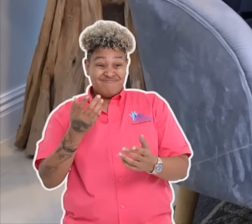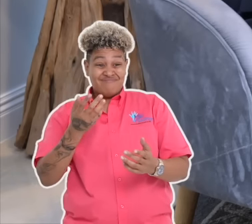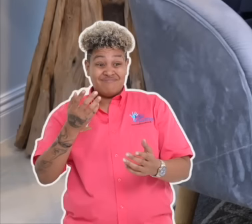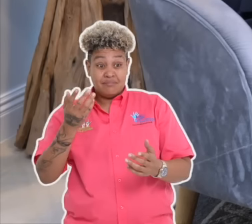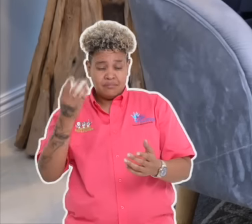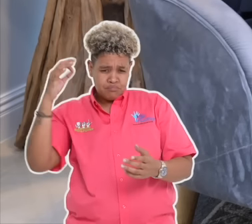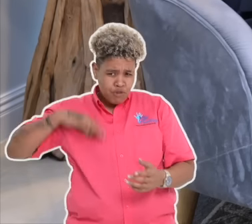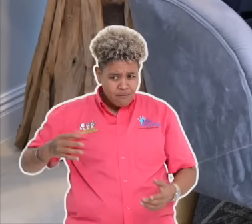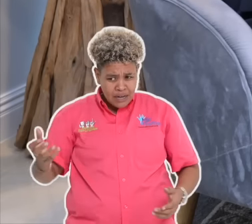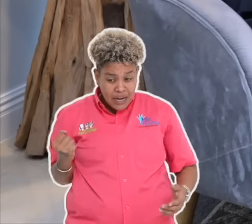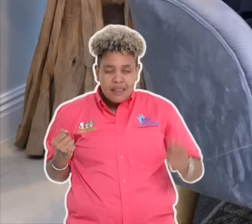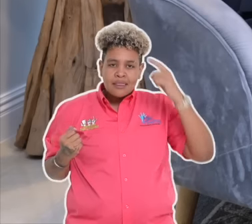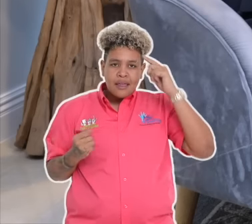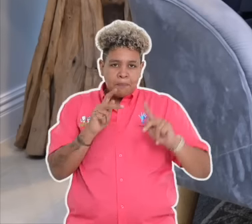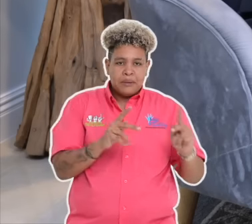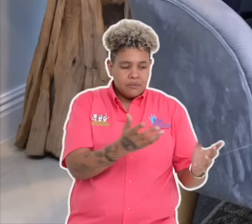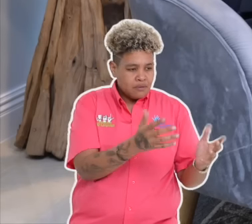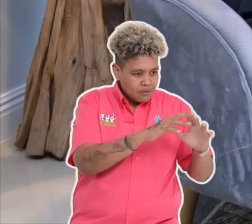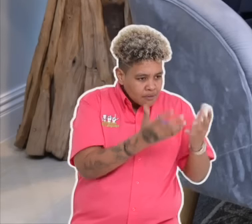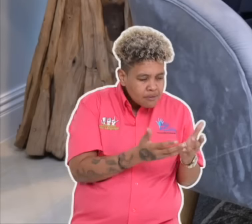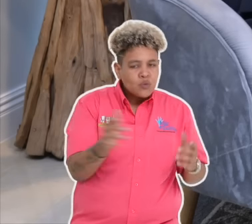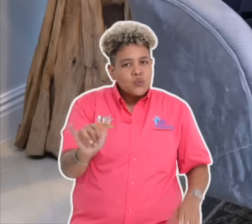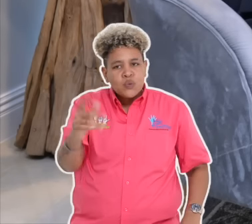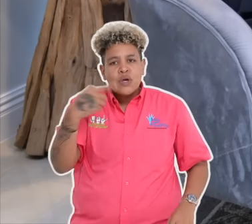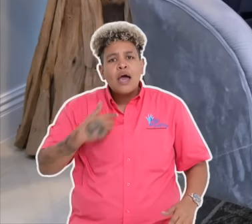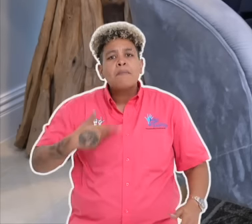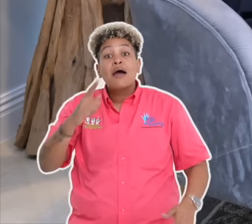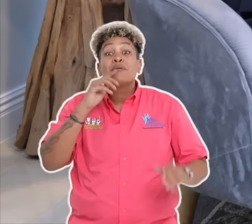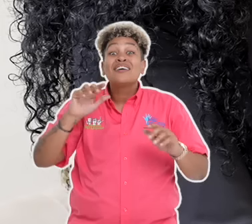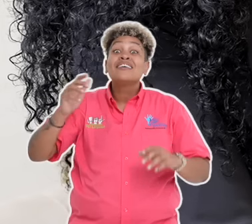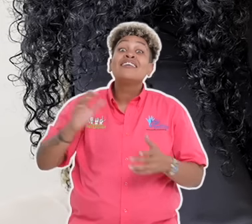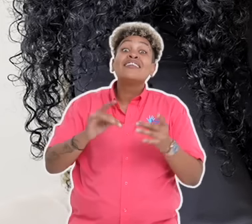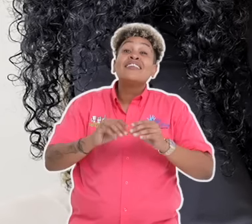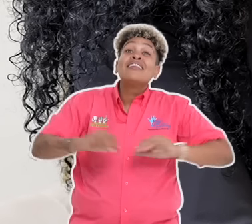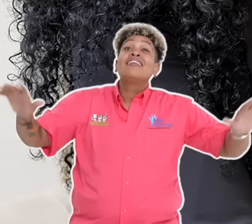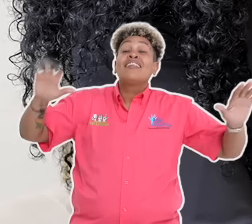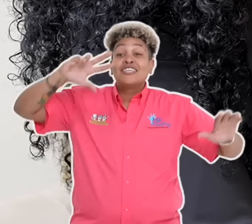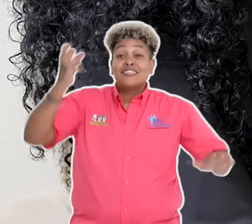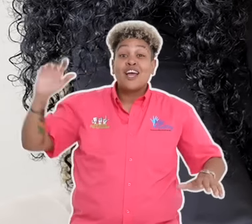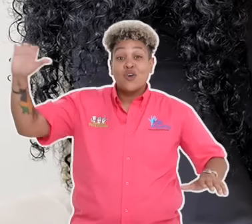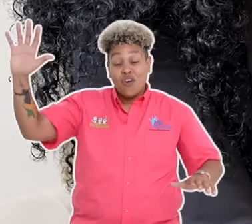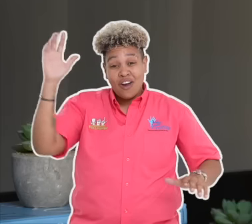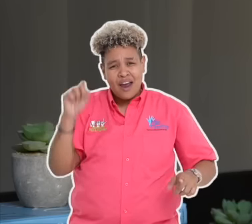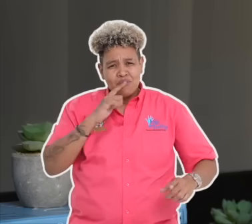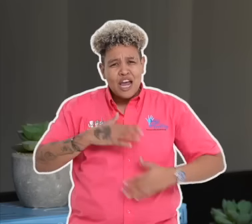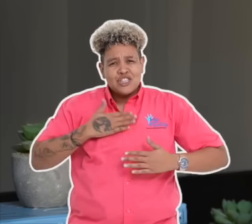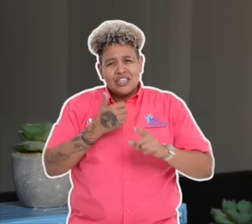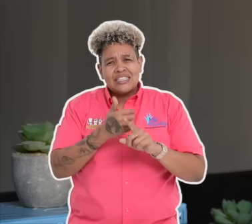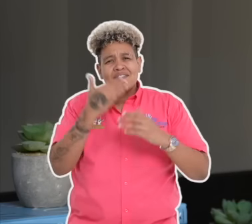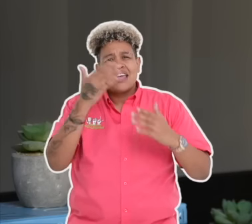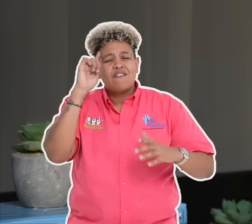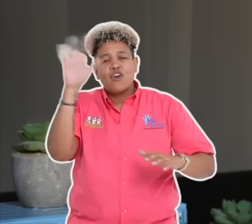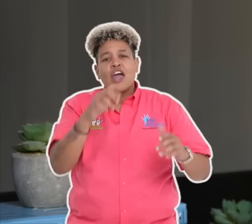to be thinking about people as well. And I'm so happy that you'll be here for their blast off. You're going to enjoy yourself. Thank you for